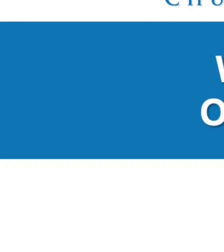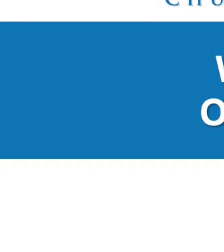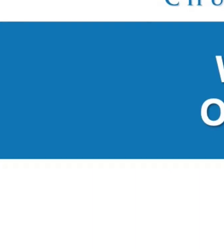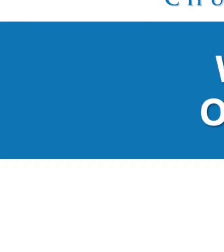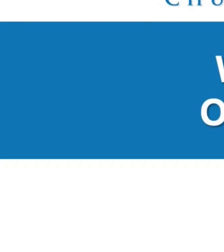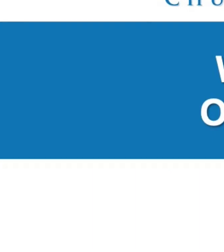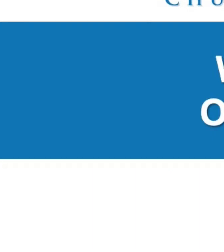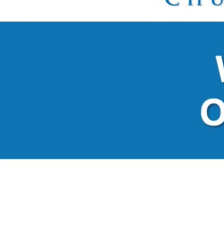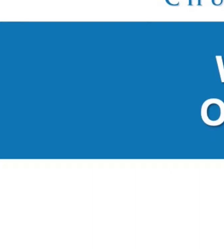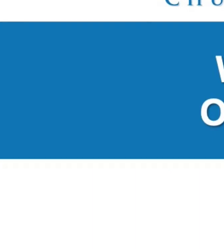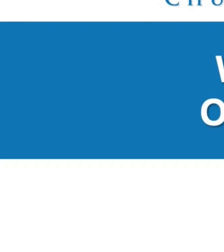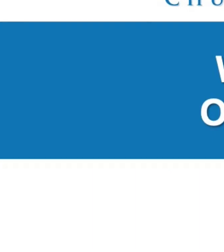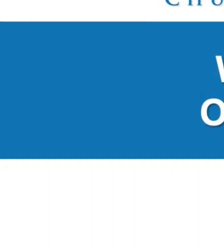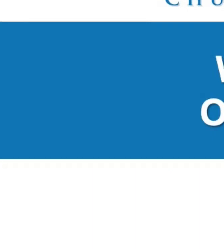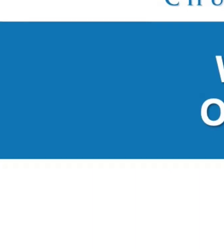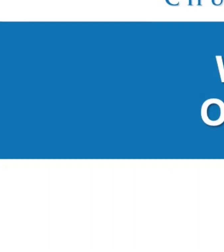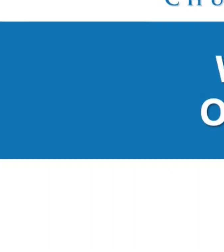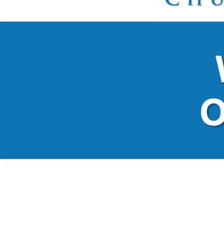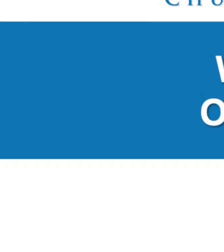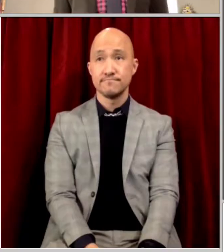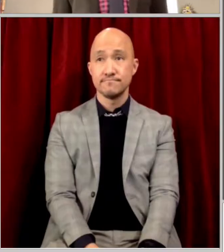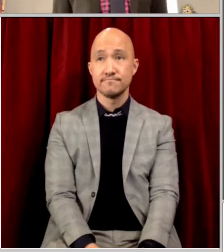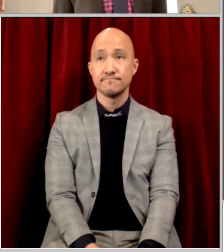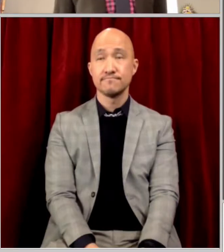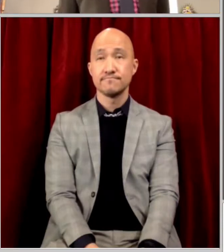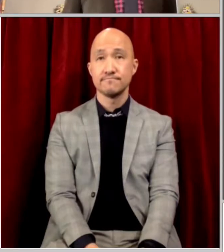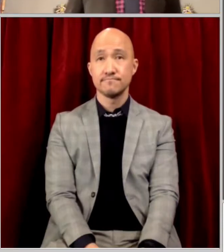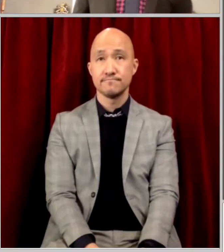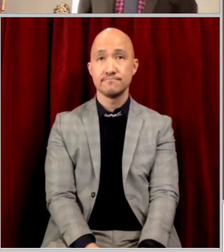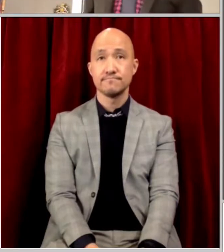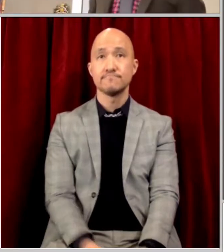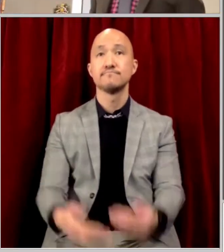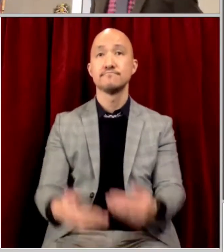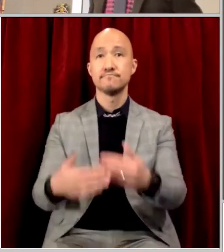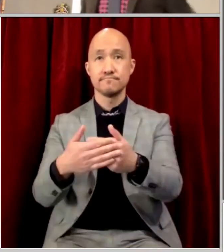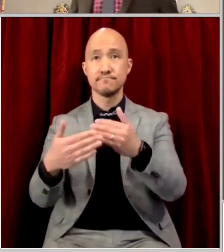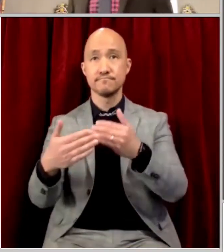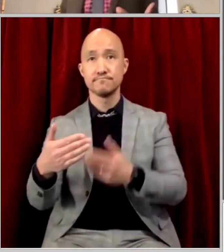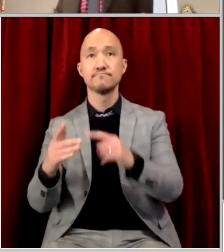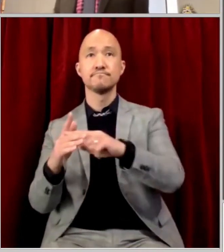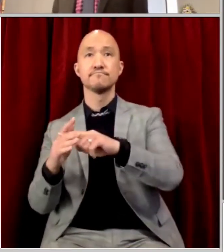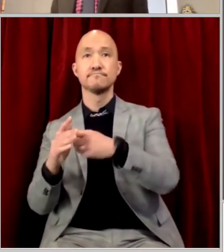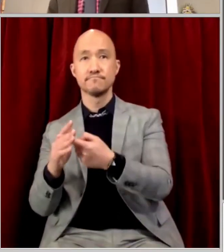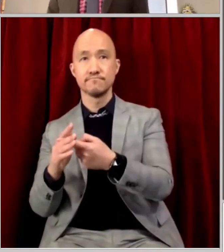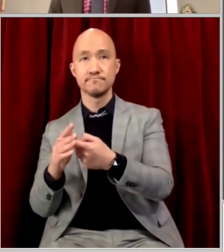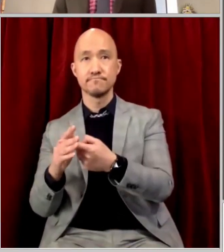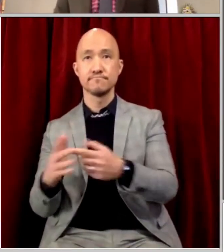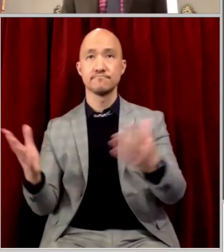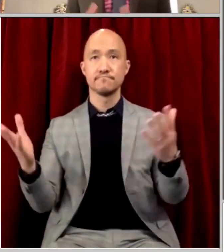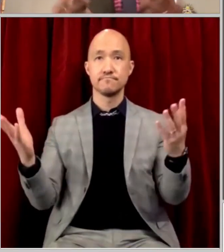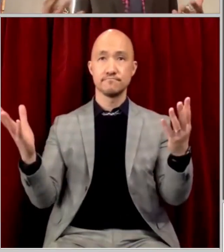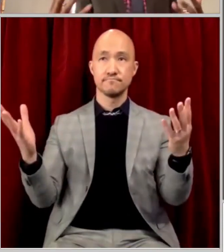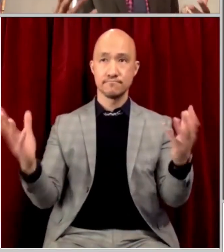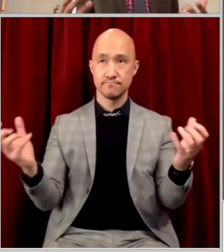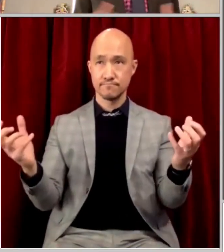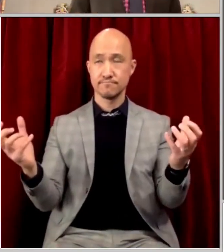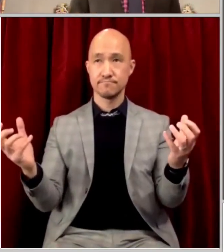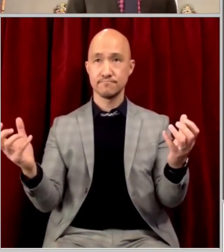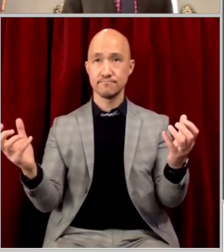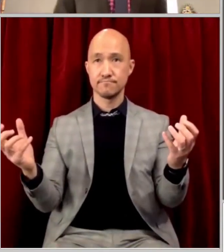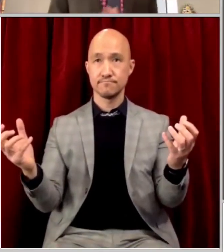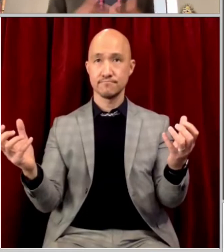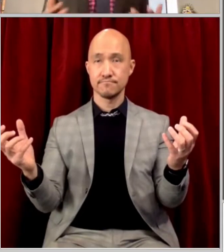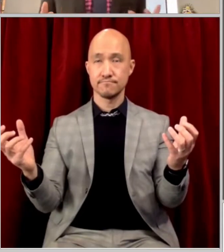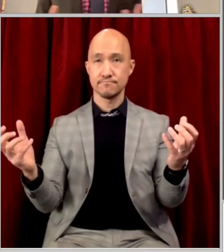All right, let the church say amen. Before we get started, you know, we wanted to open this